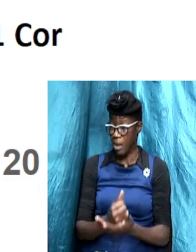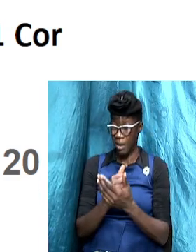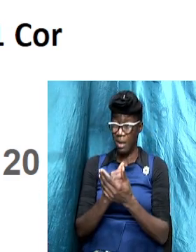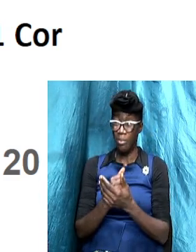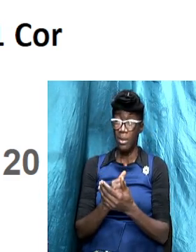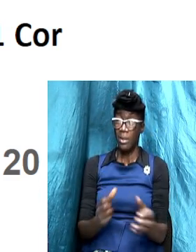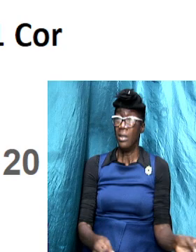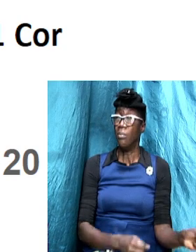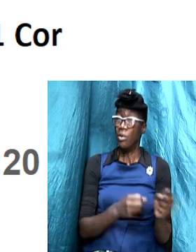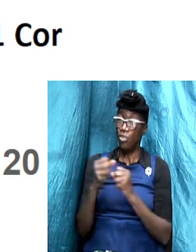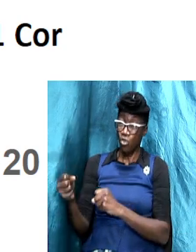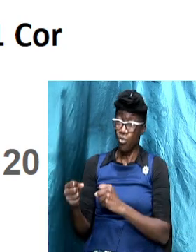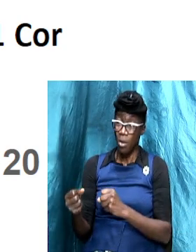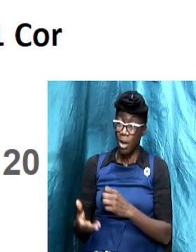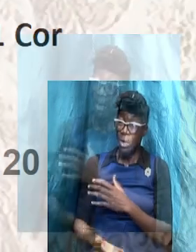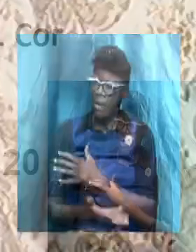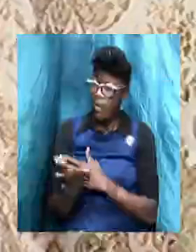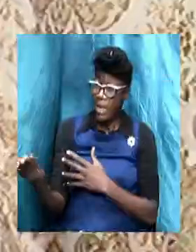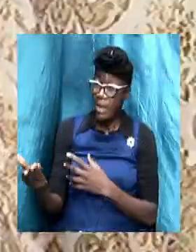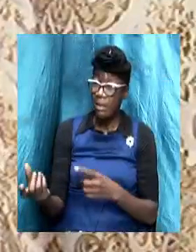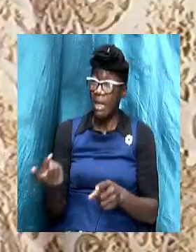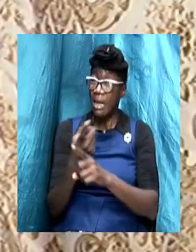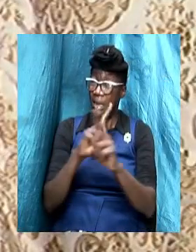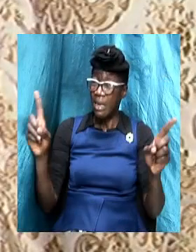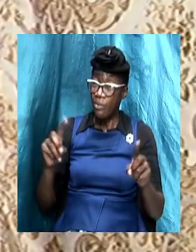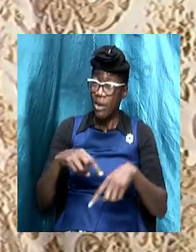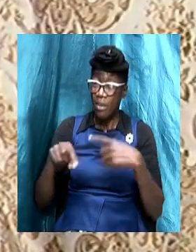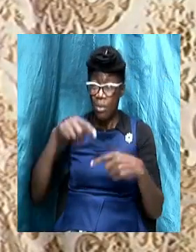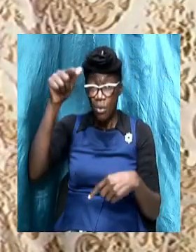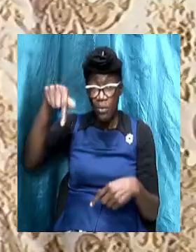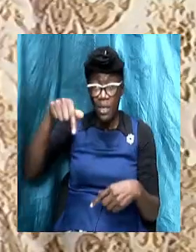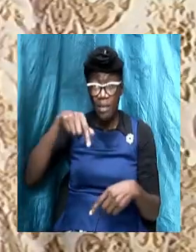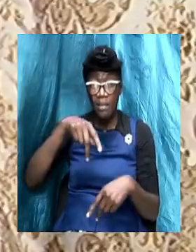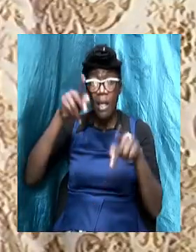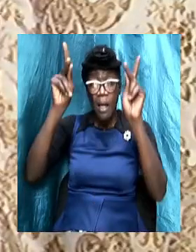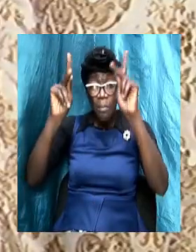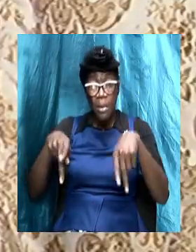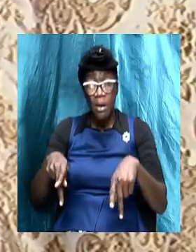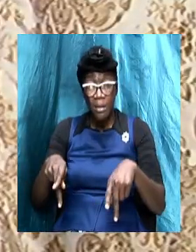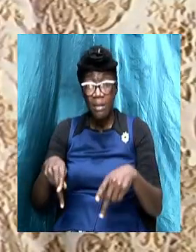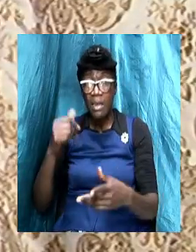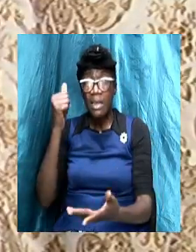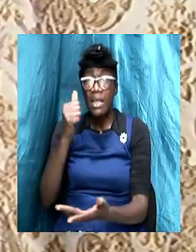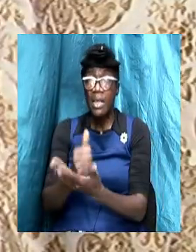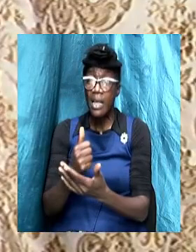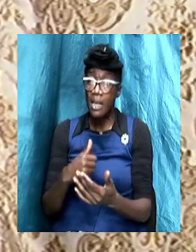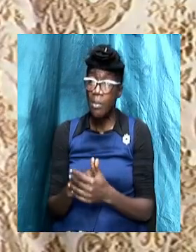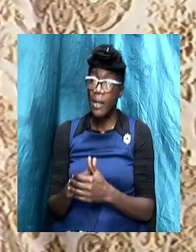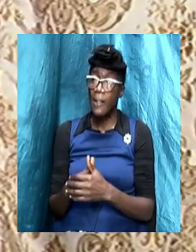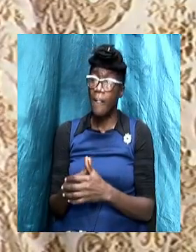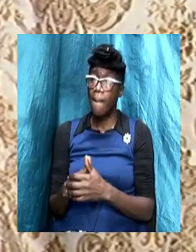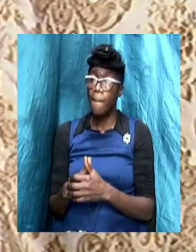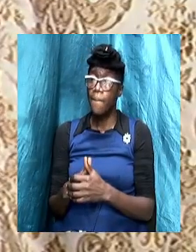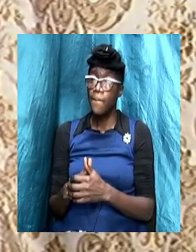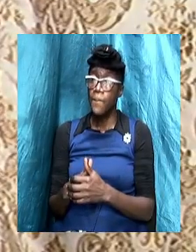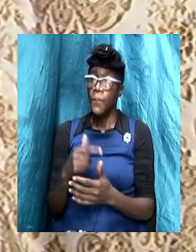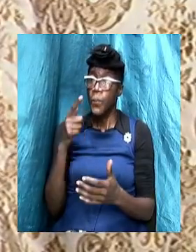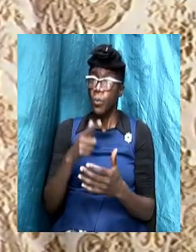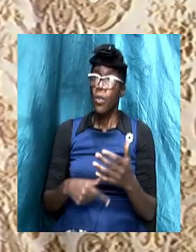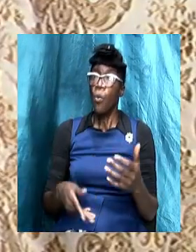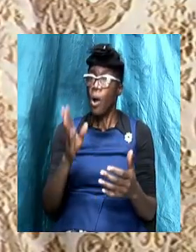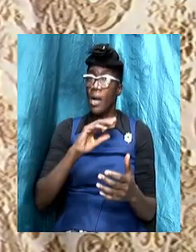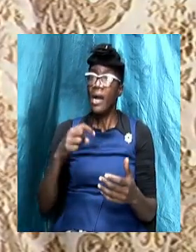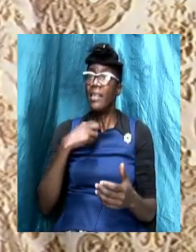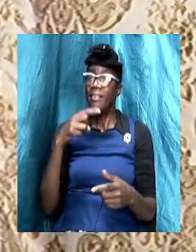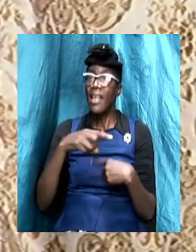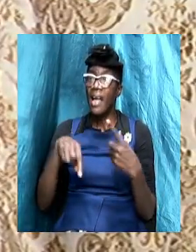is a difference about this particular person. Amen. What does God say about